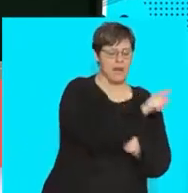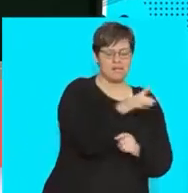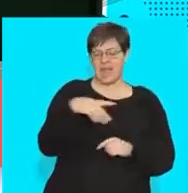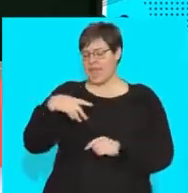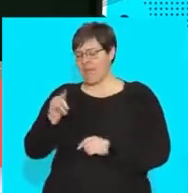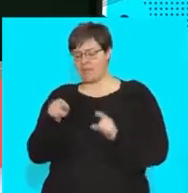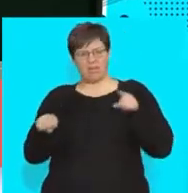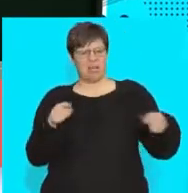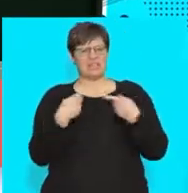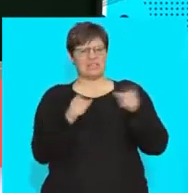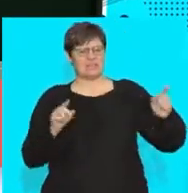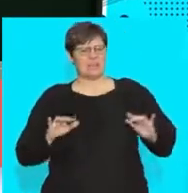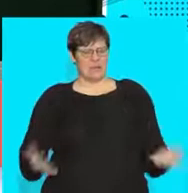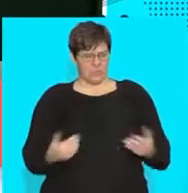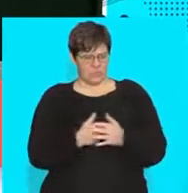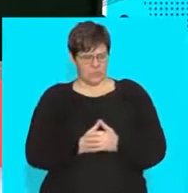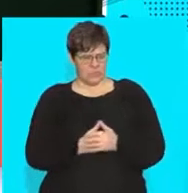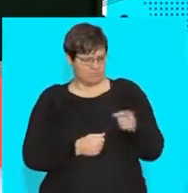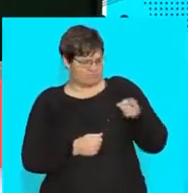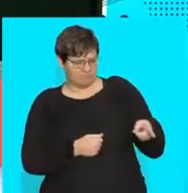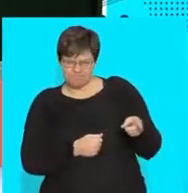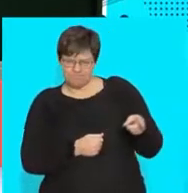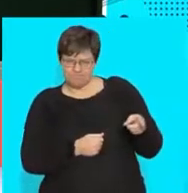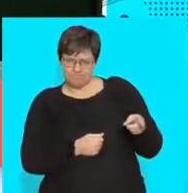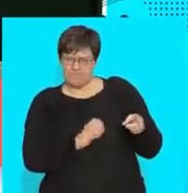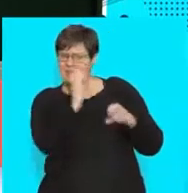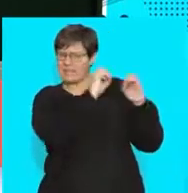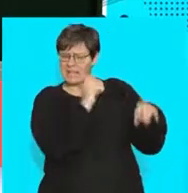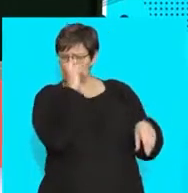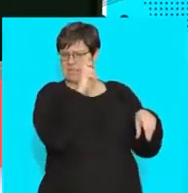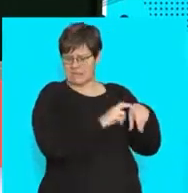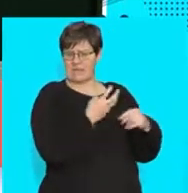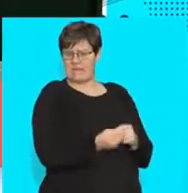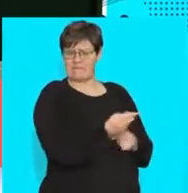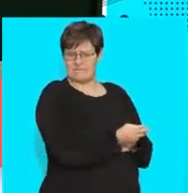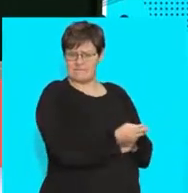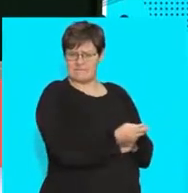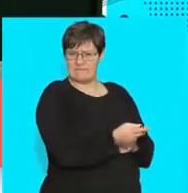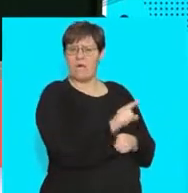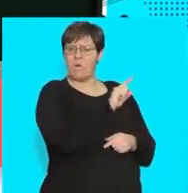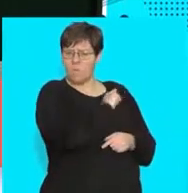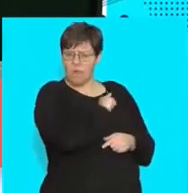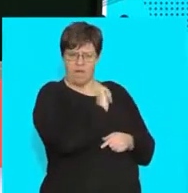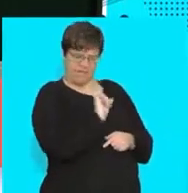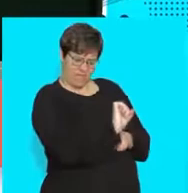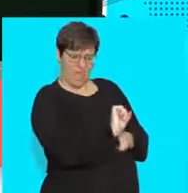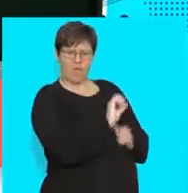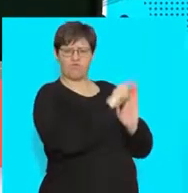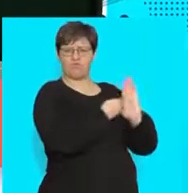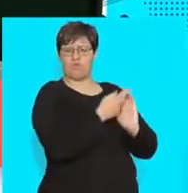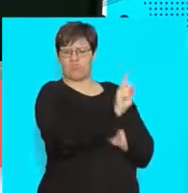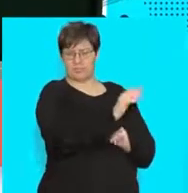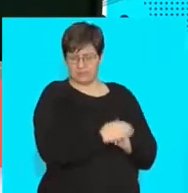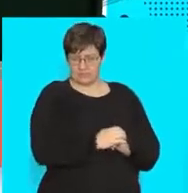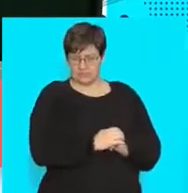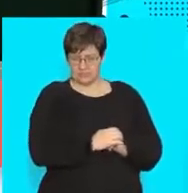and animal cells different. What do plant cells, all right, need to have because of their function?